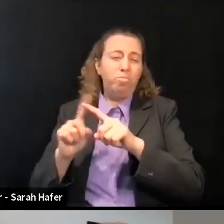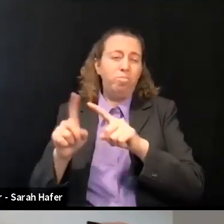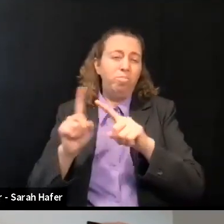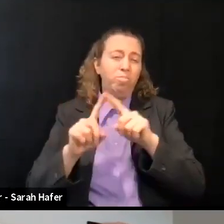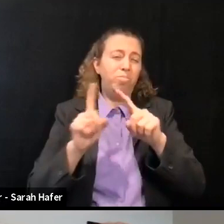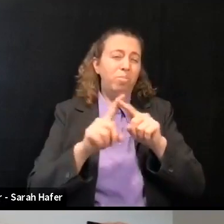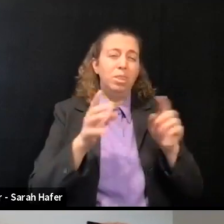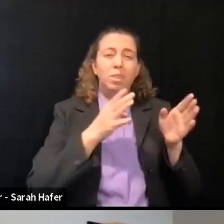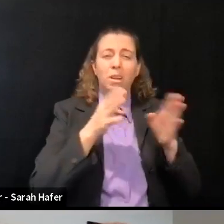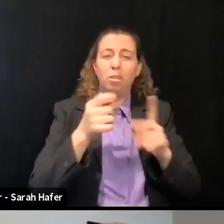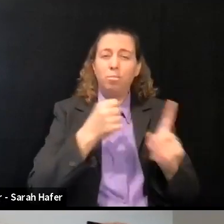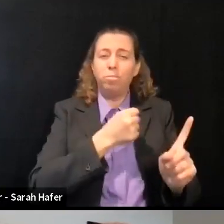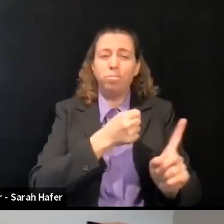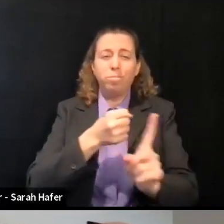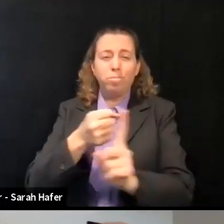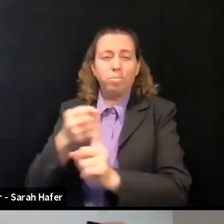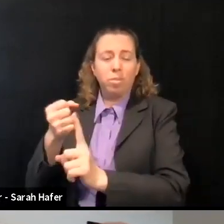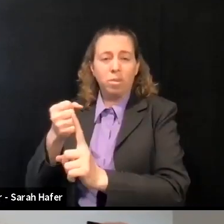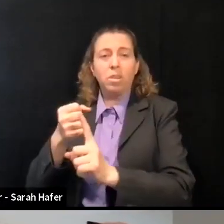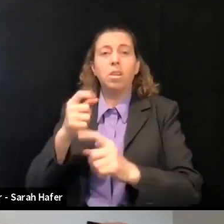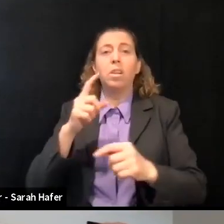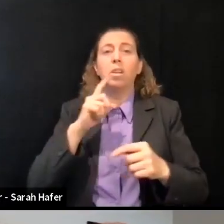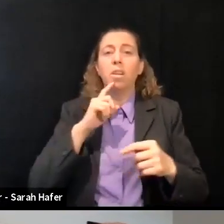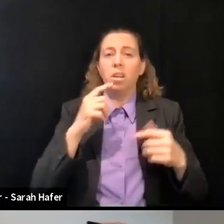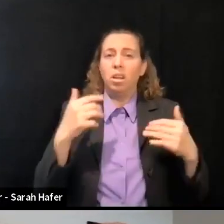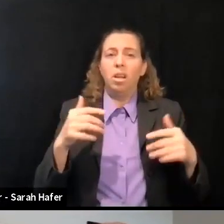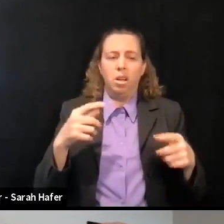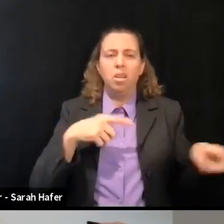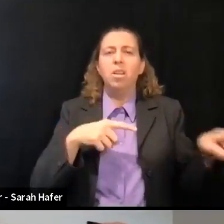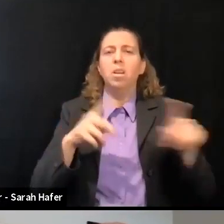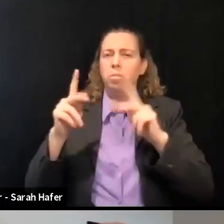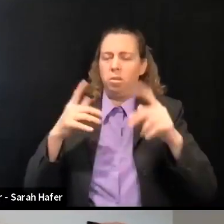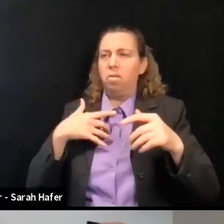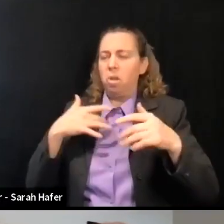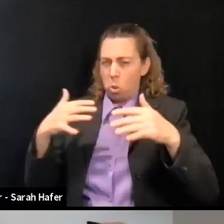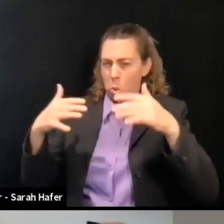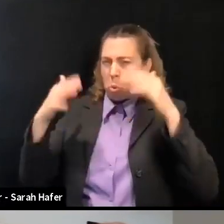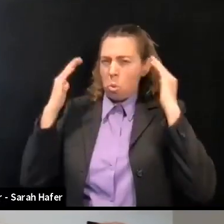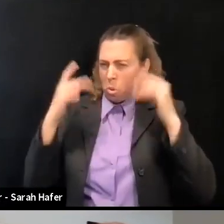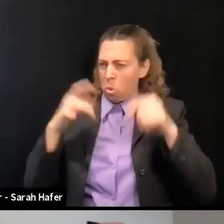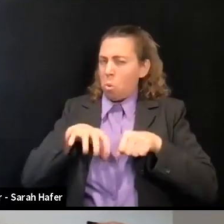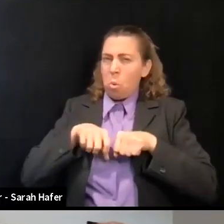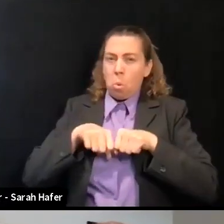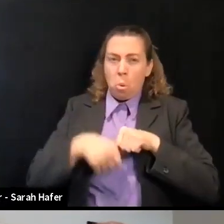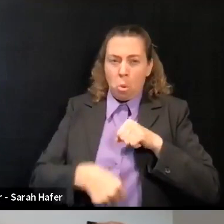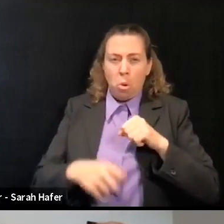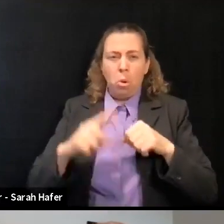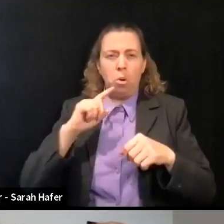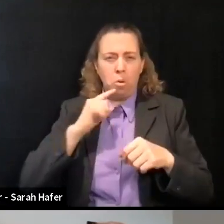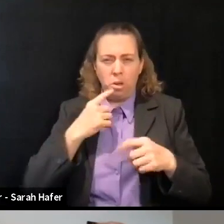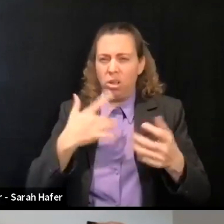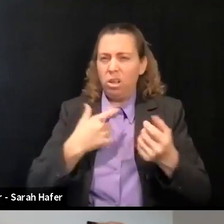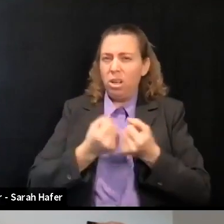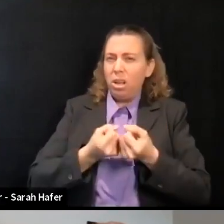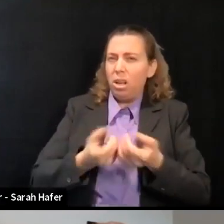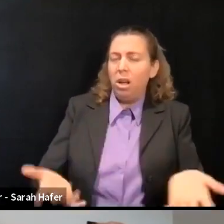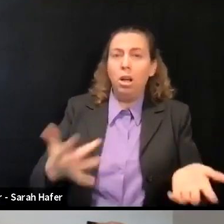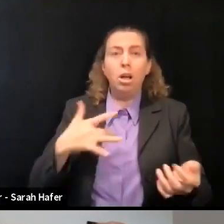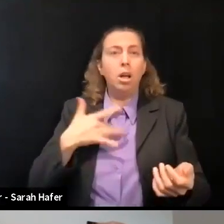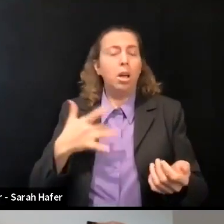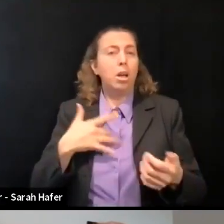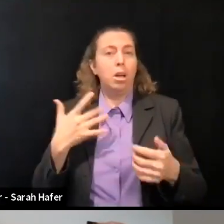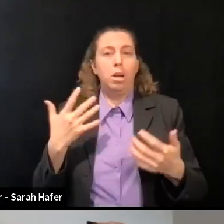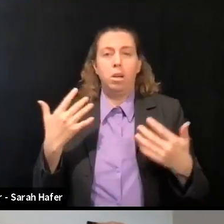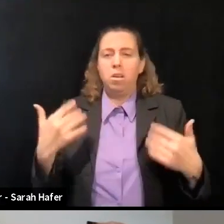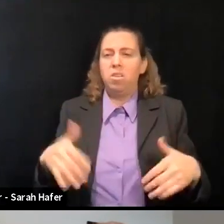that may feel like this sense of grief can produce a senses of feelings,